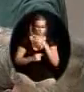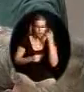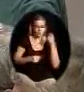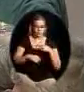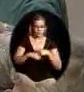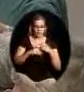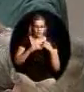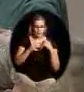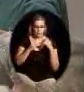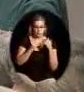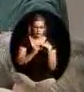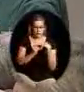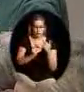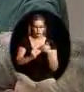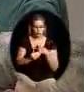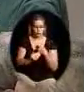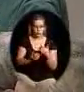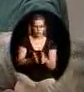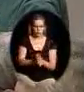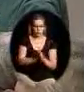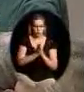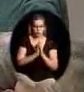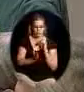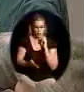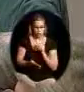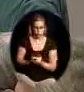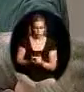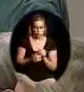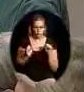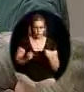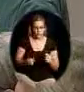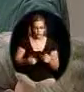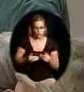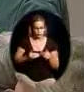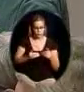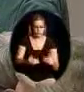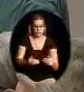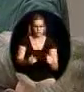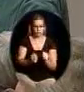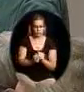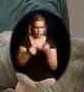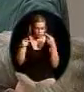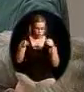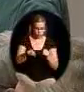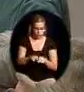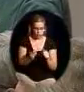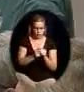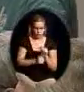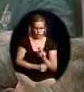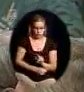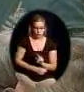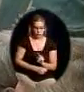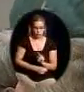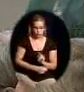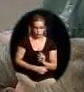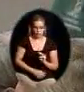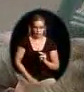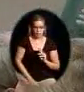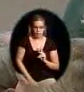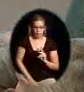the timelines, we do request approval so that we can proceed with the agreement with UMKC.